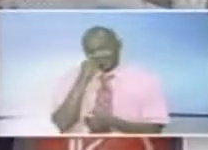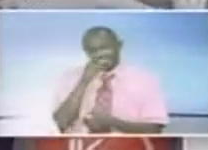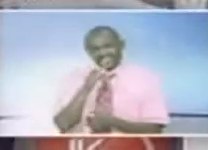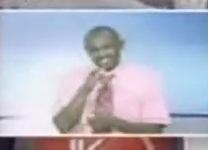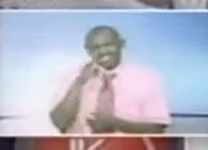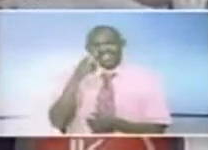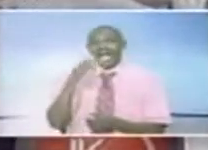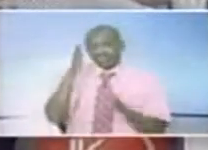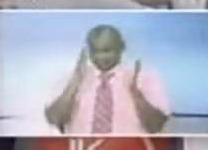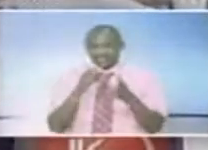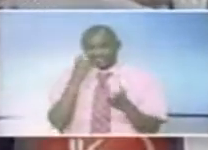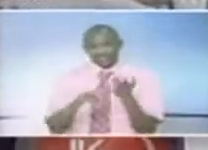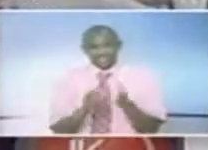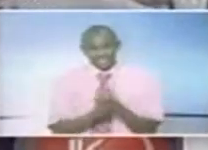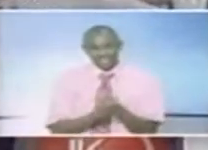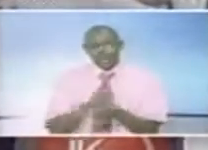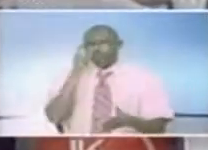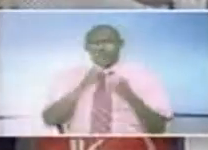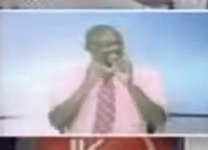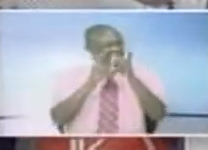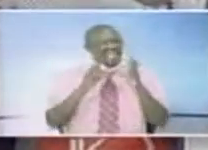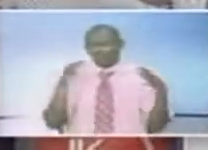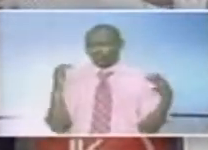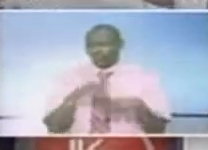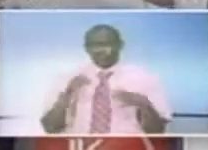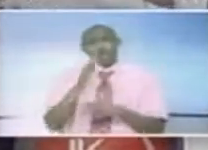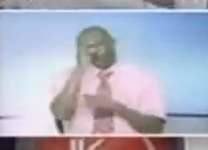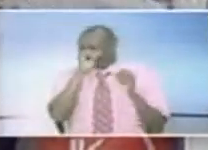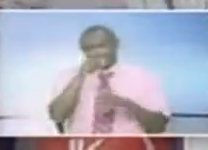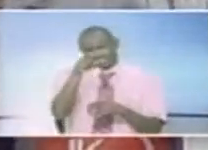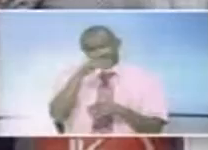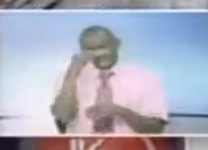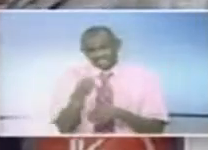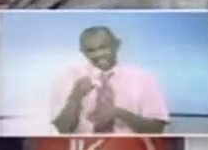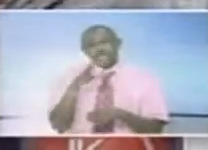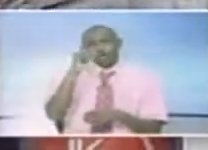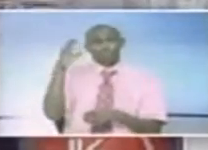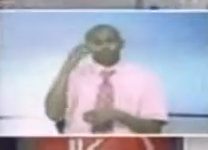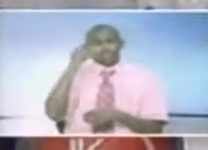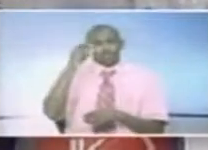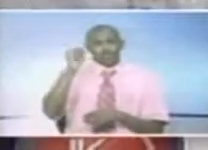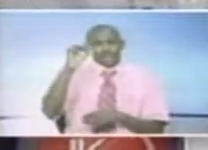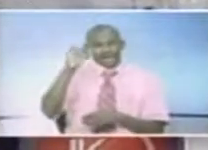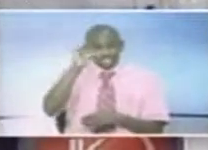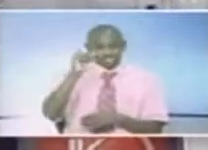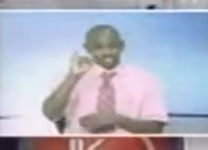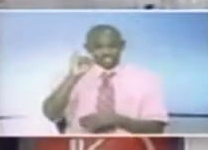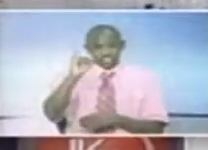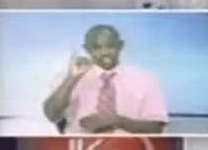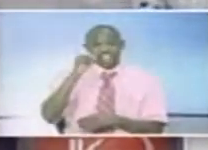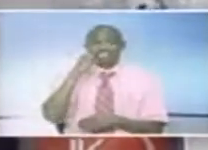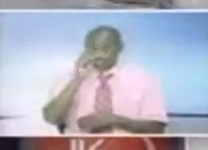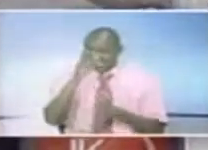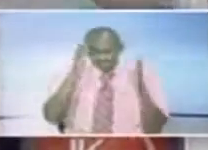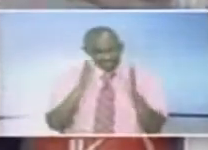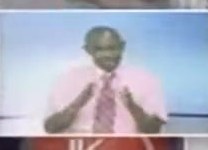Timothy Mukua says, what a talent. May God bless you, artist Mchoraji. Edward Muturi says, this